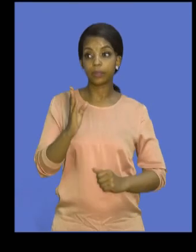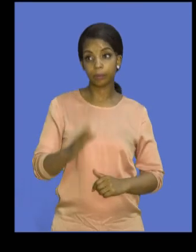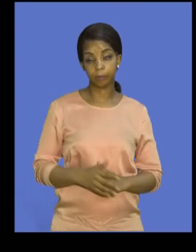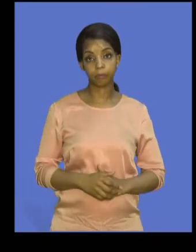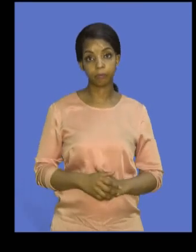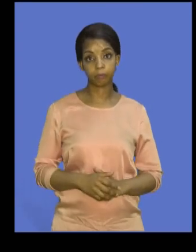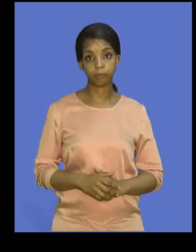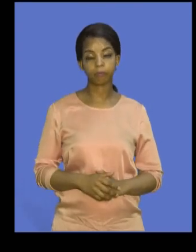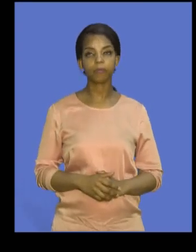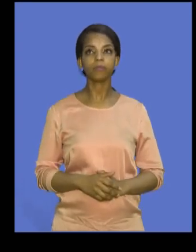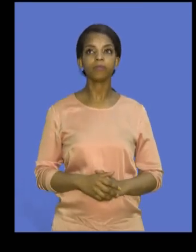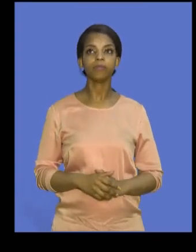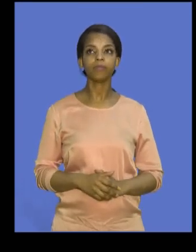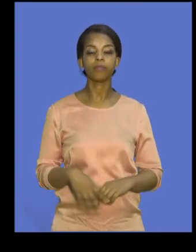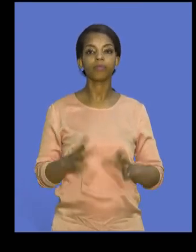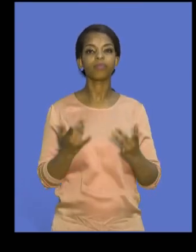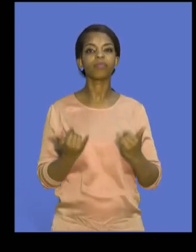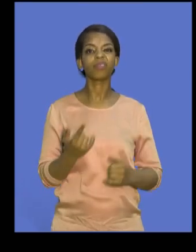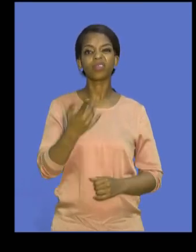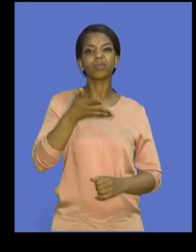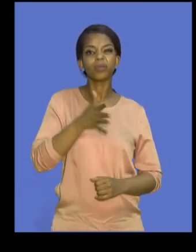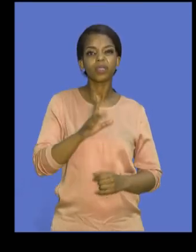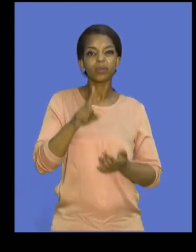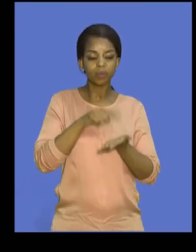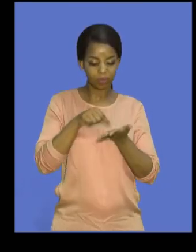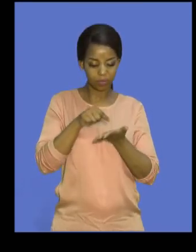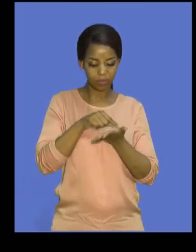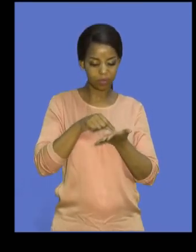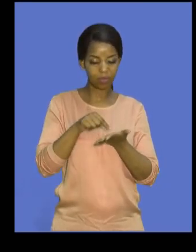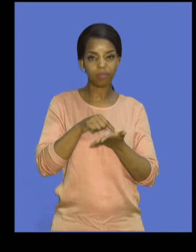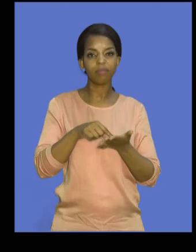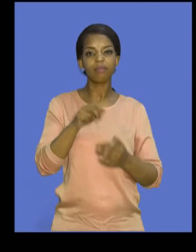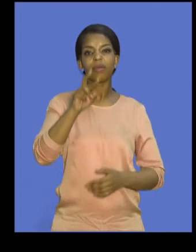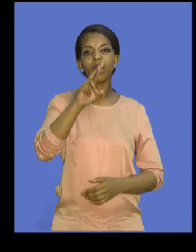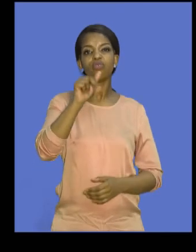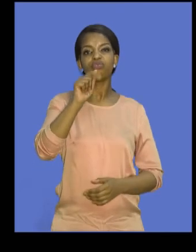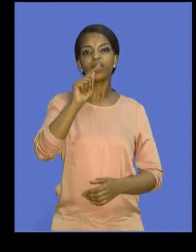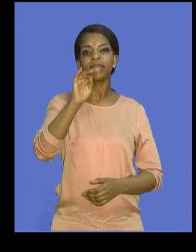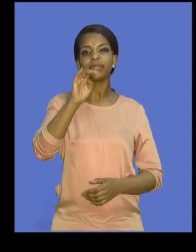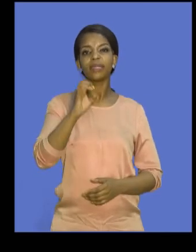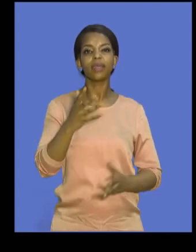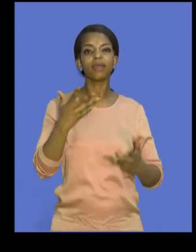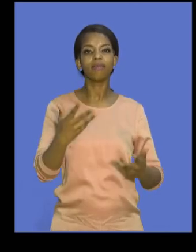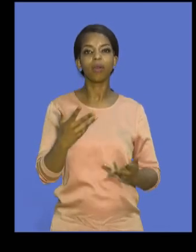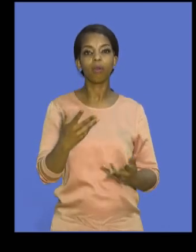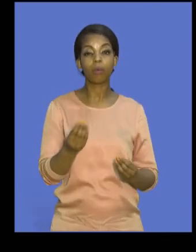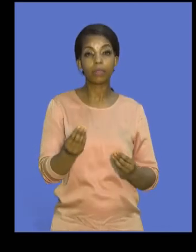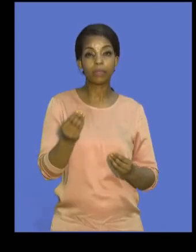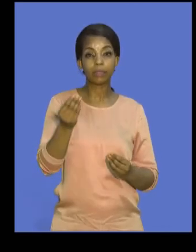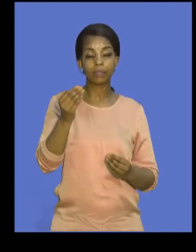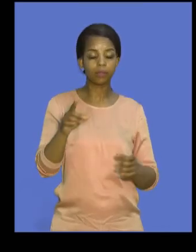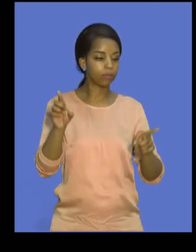Now, if we want to calculate the rate of interest now that we are dealing with, would be the very same